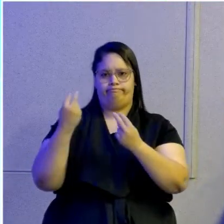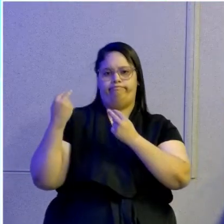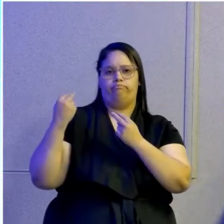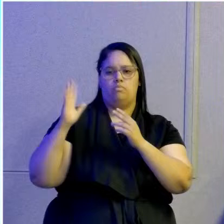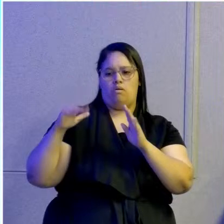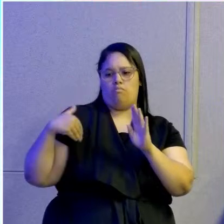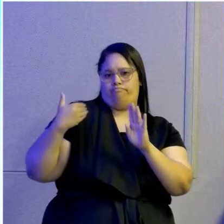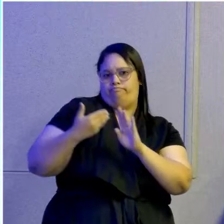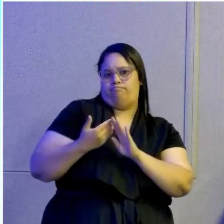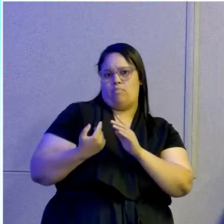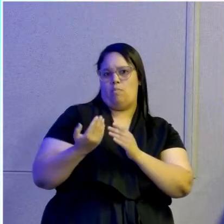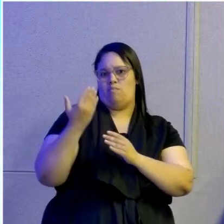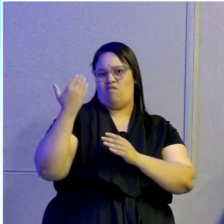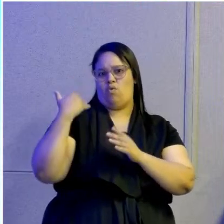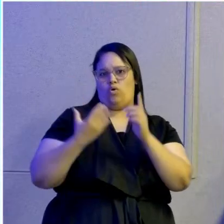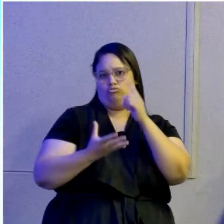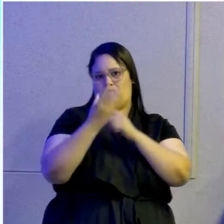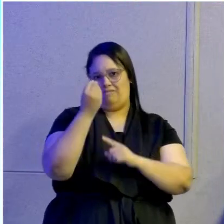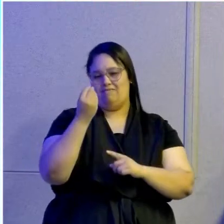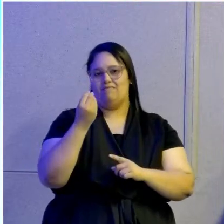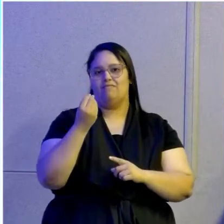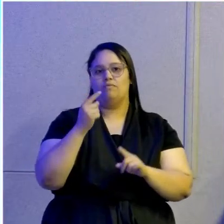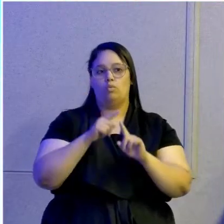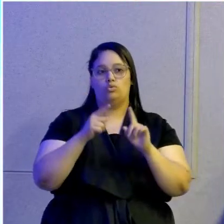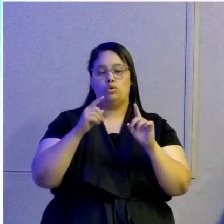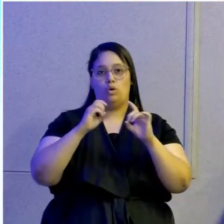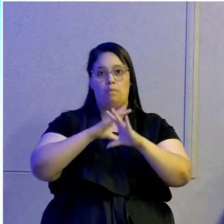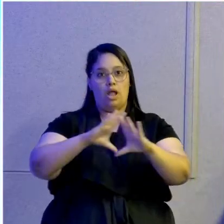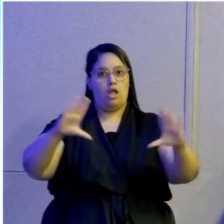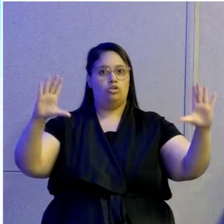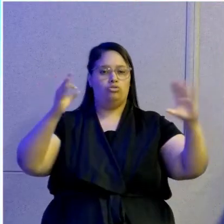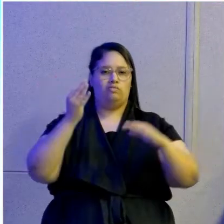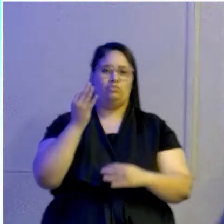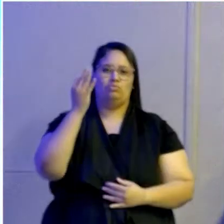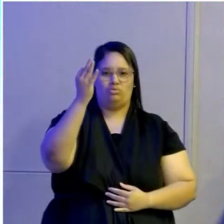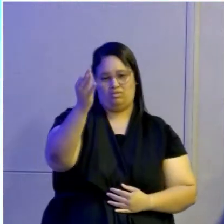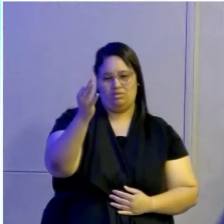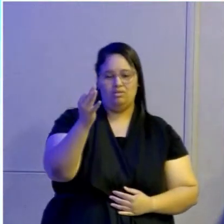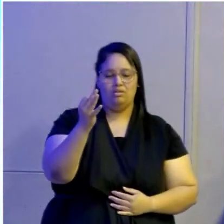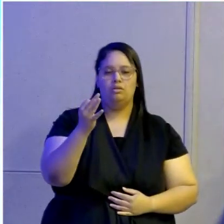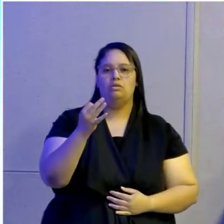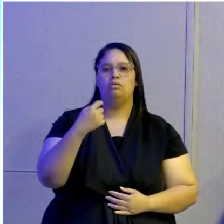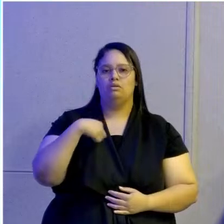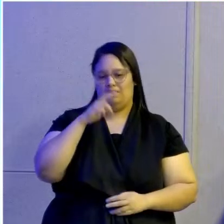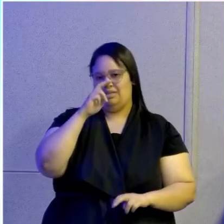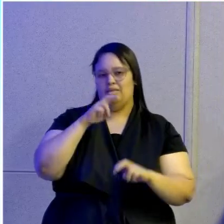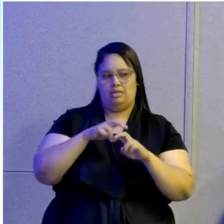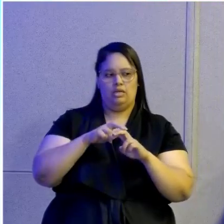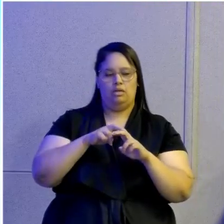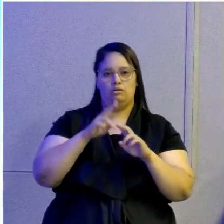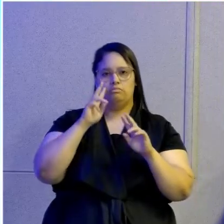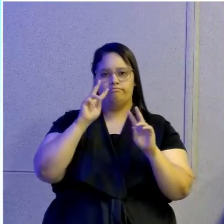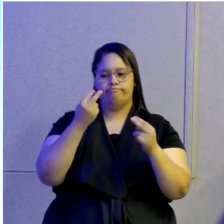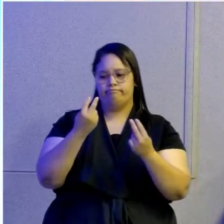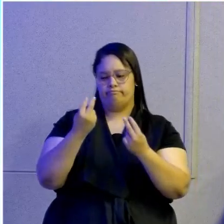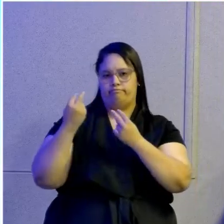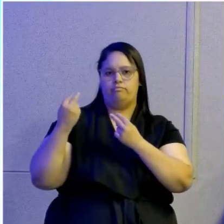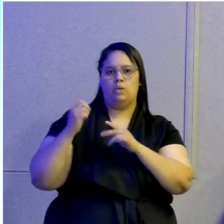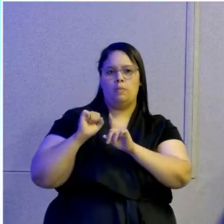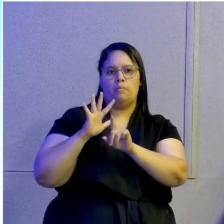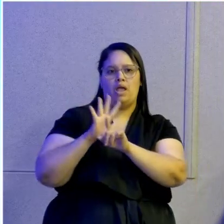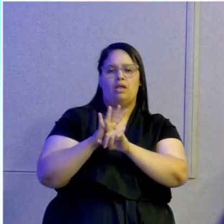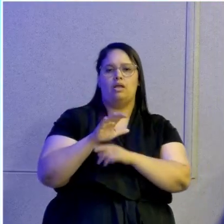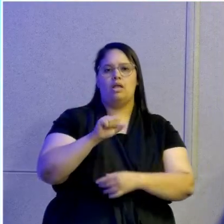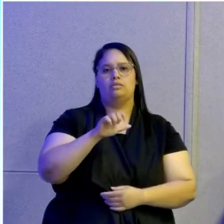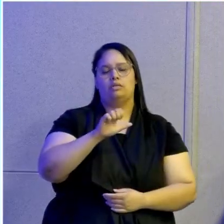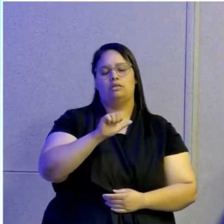achievements, to imagine the future. There is a need to reflect on the impact of the SA-CERN